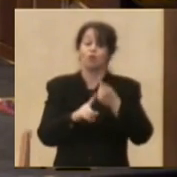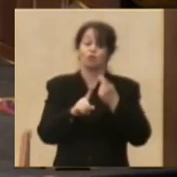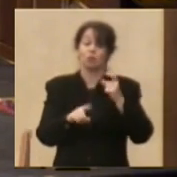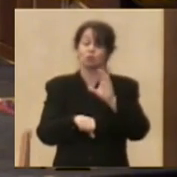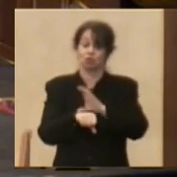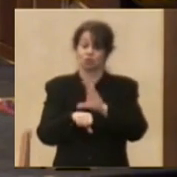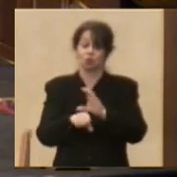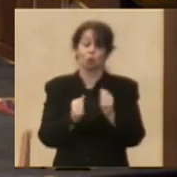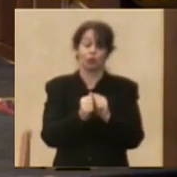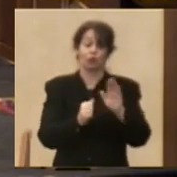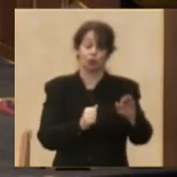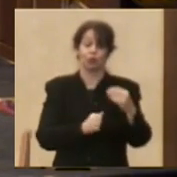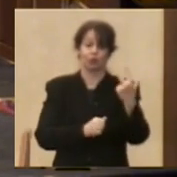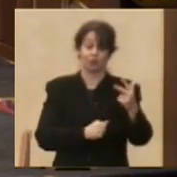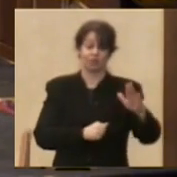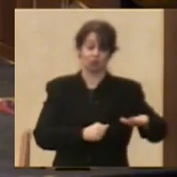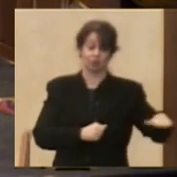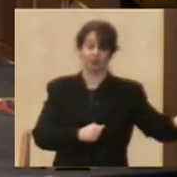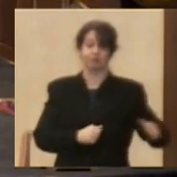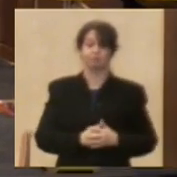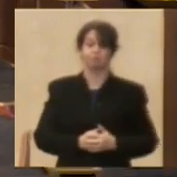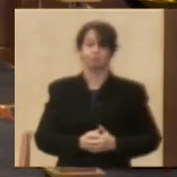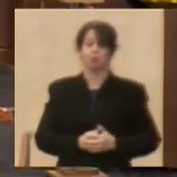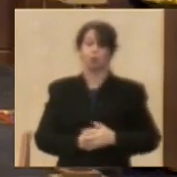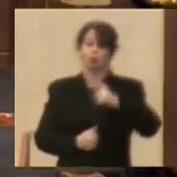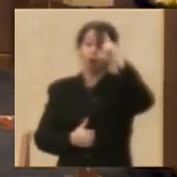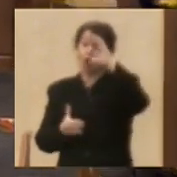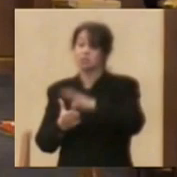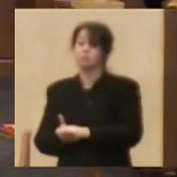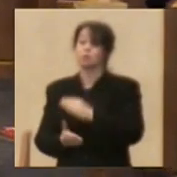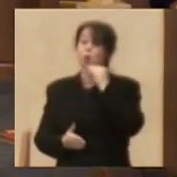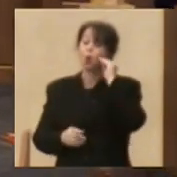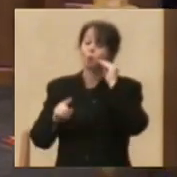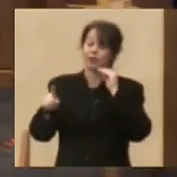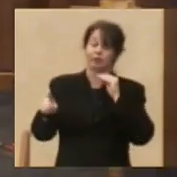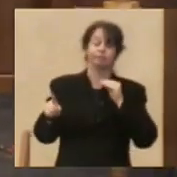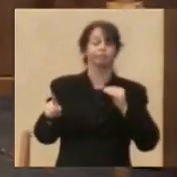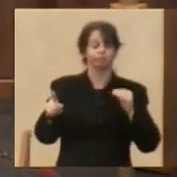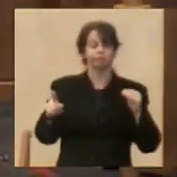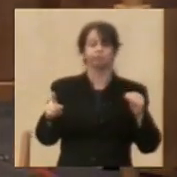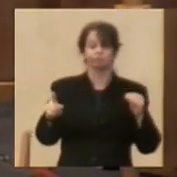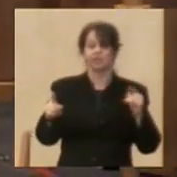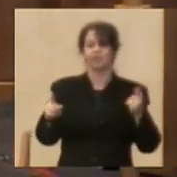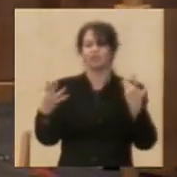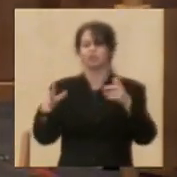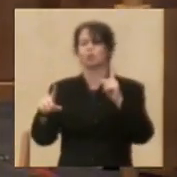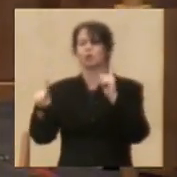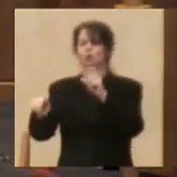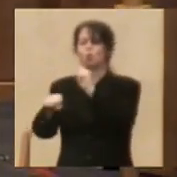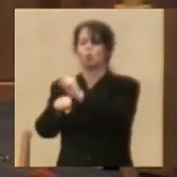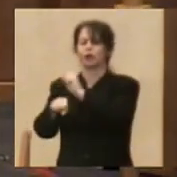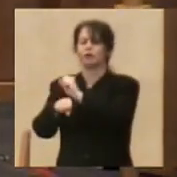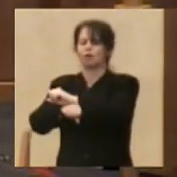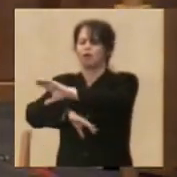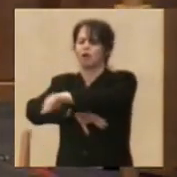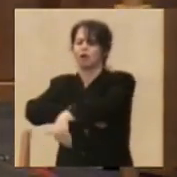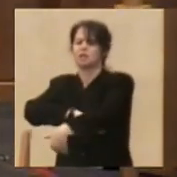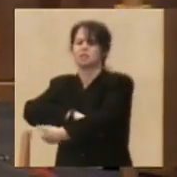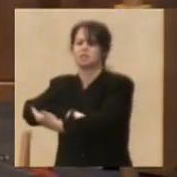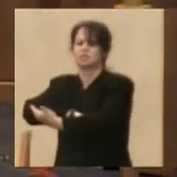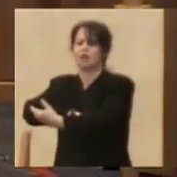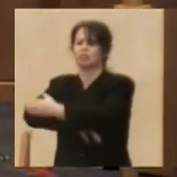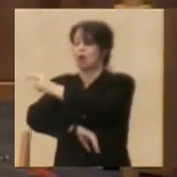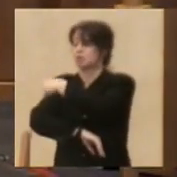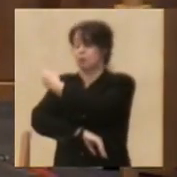children. She is greeted by her husband, Darren, who has just returned home from working a night shift at Methodist